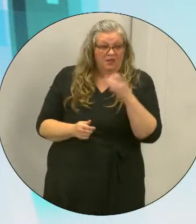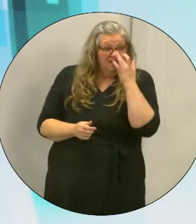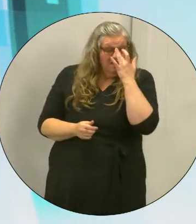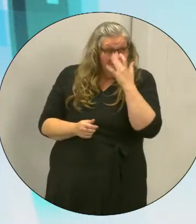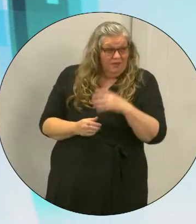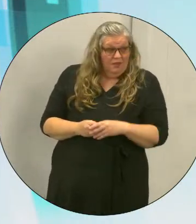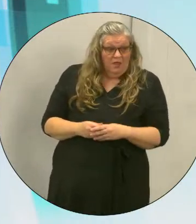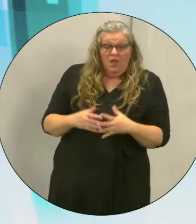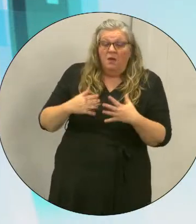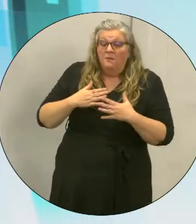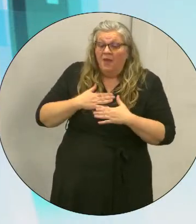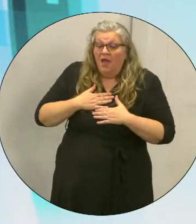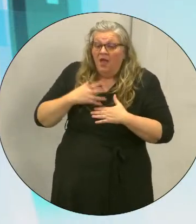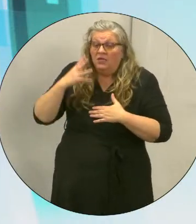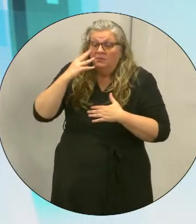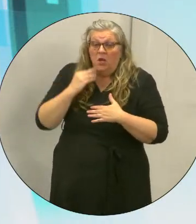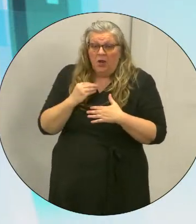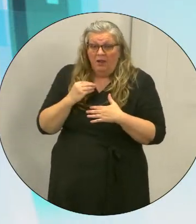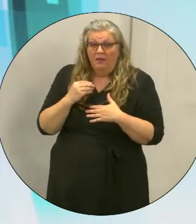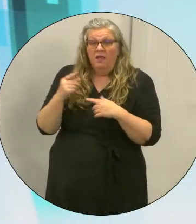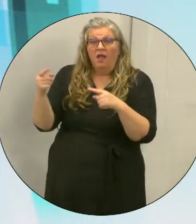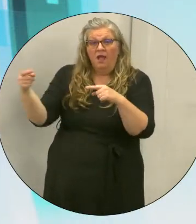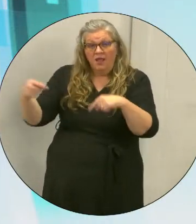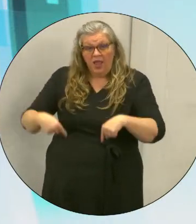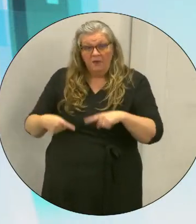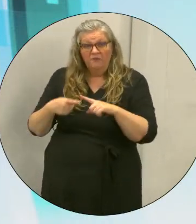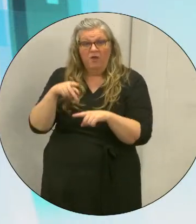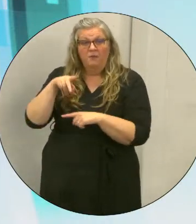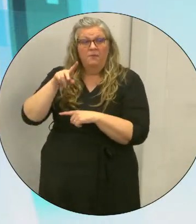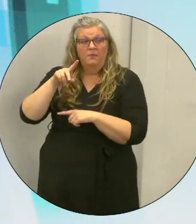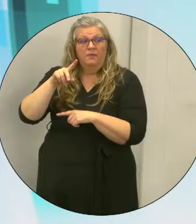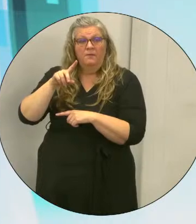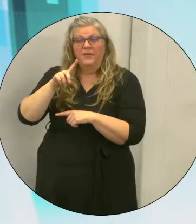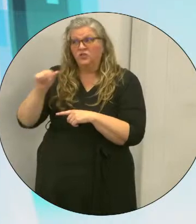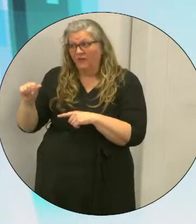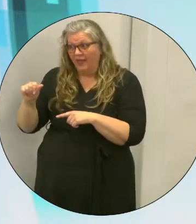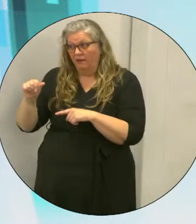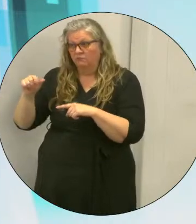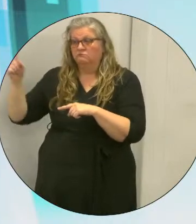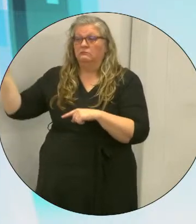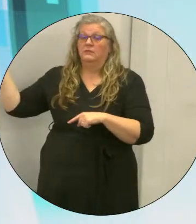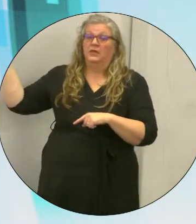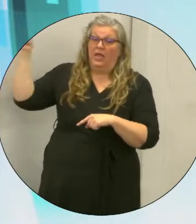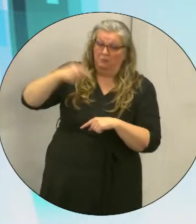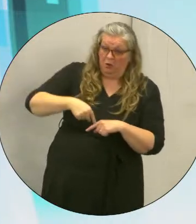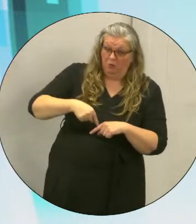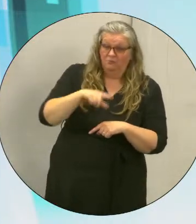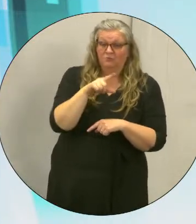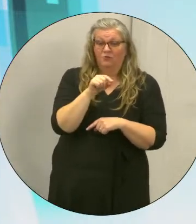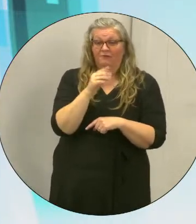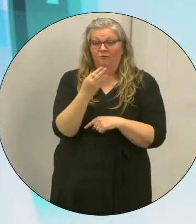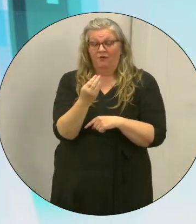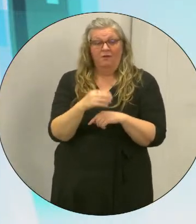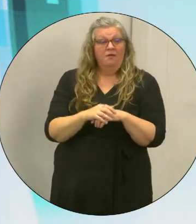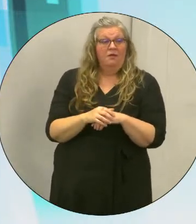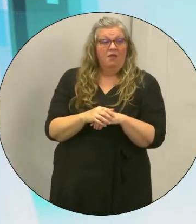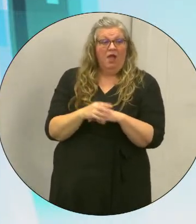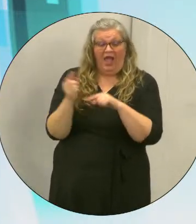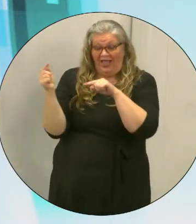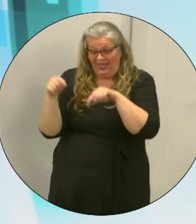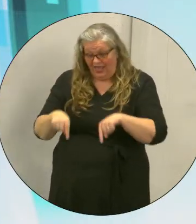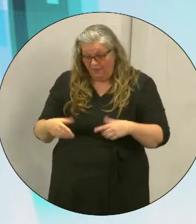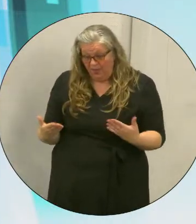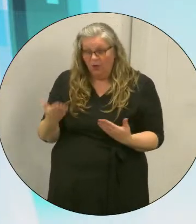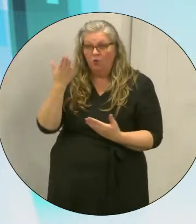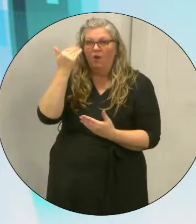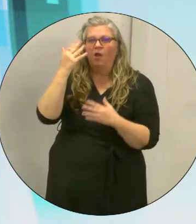my own experience, I came to this district from Pennsylvania, all the way across the country in 2014. I came here specifically because